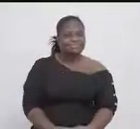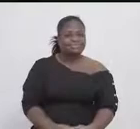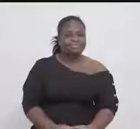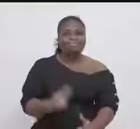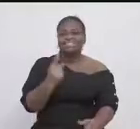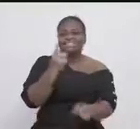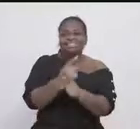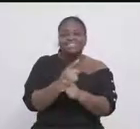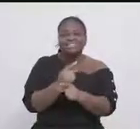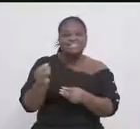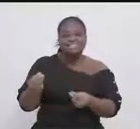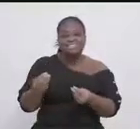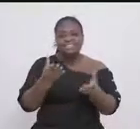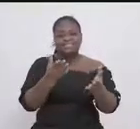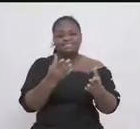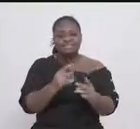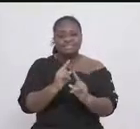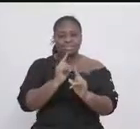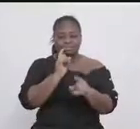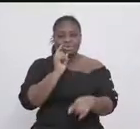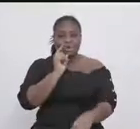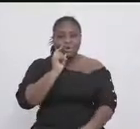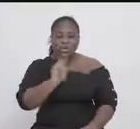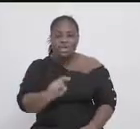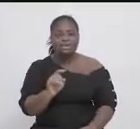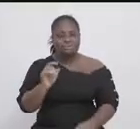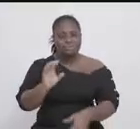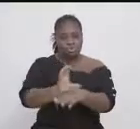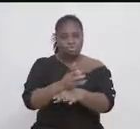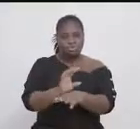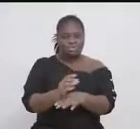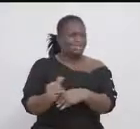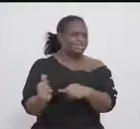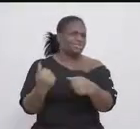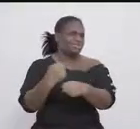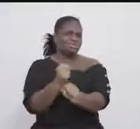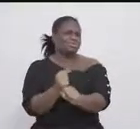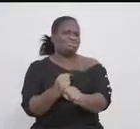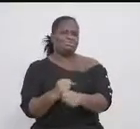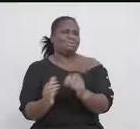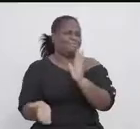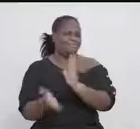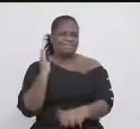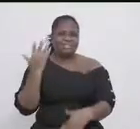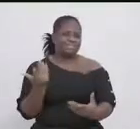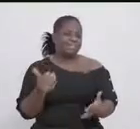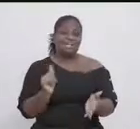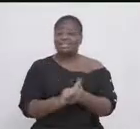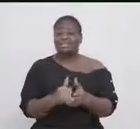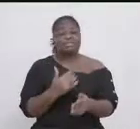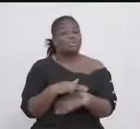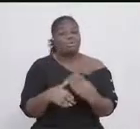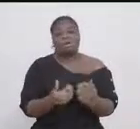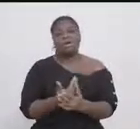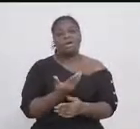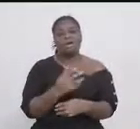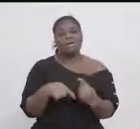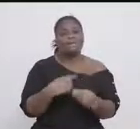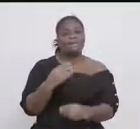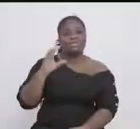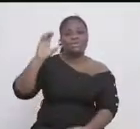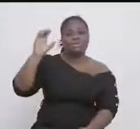just giving an instruction to a computer to process. So that is it about coding.